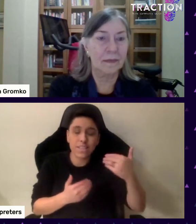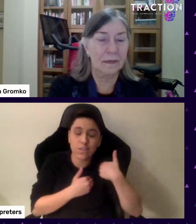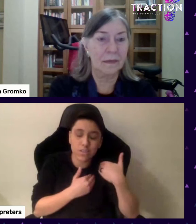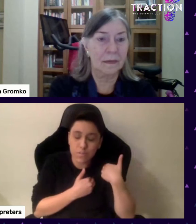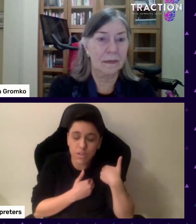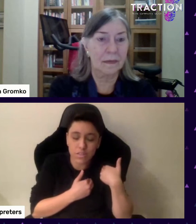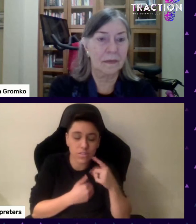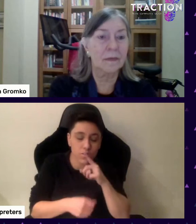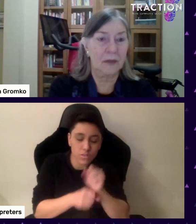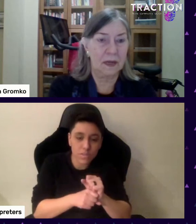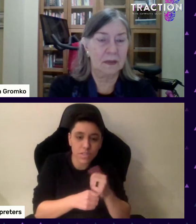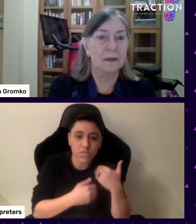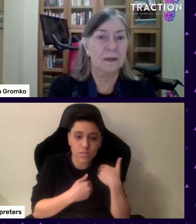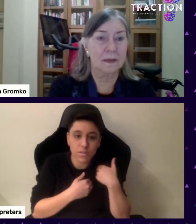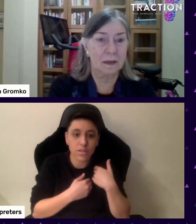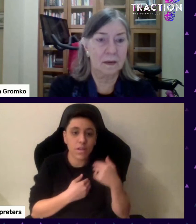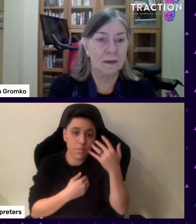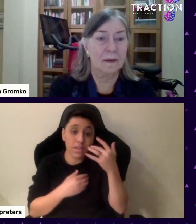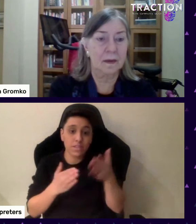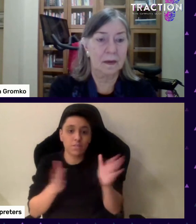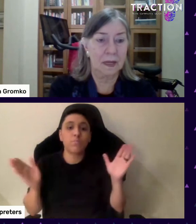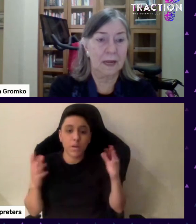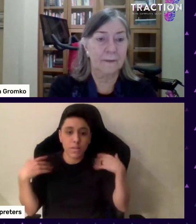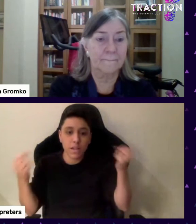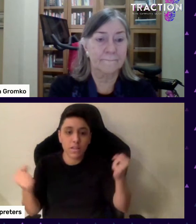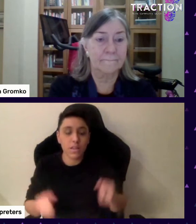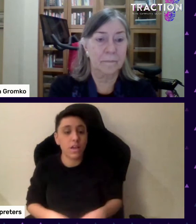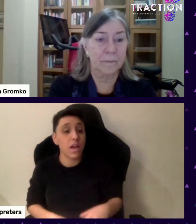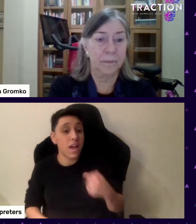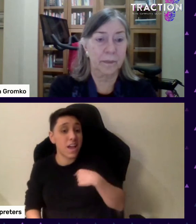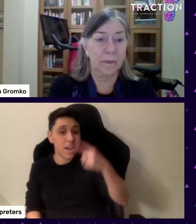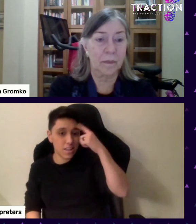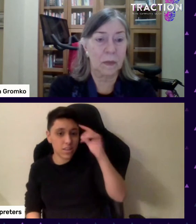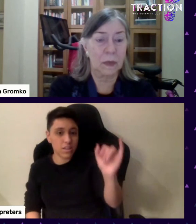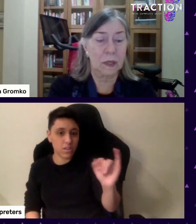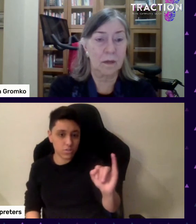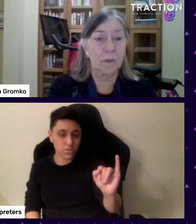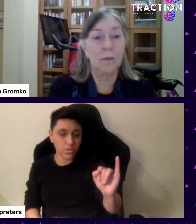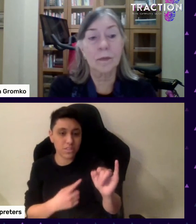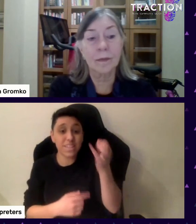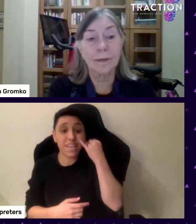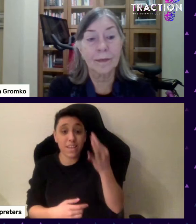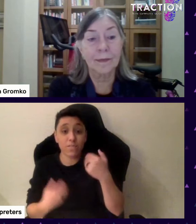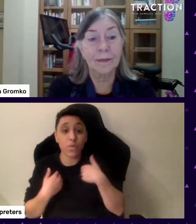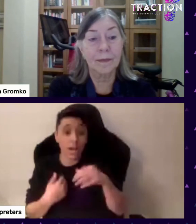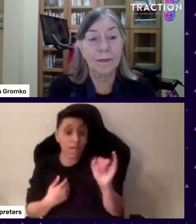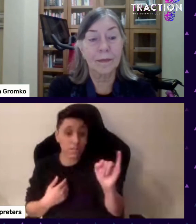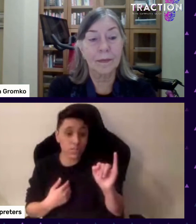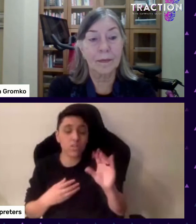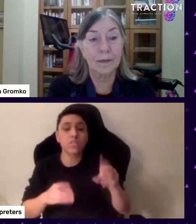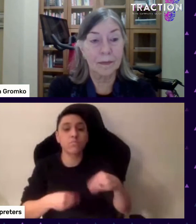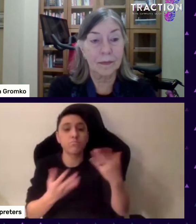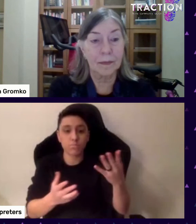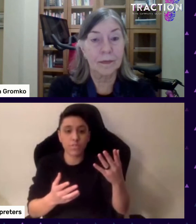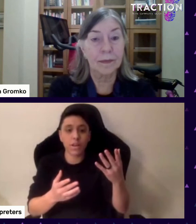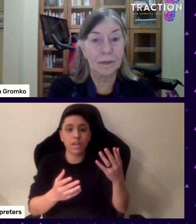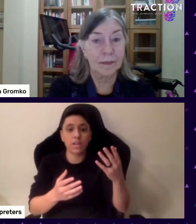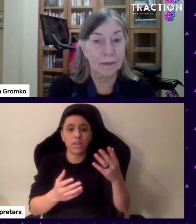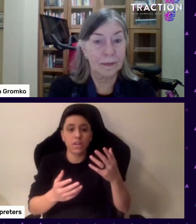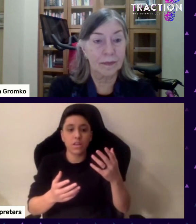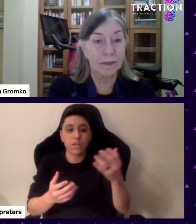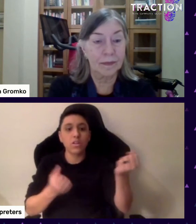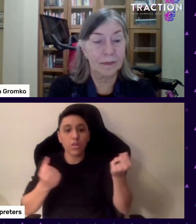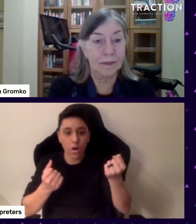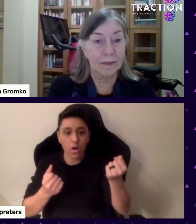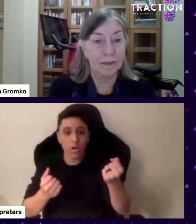because it's public health. So, and I believe insurances are, if you're insured, they are providing transportation to and from for the